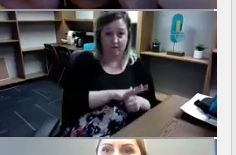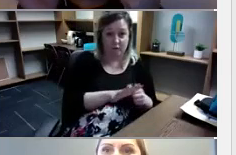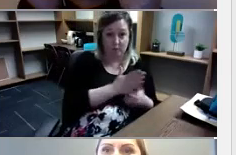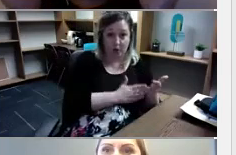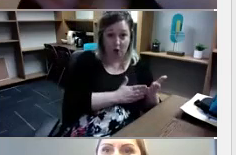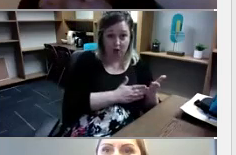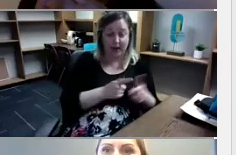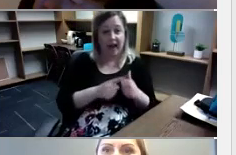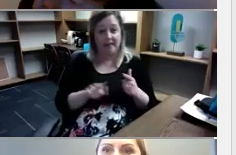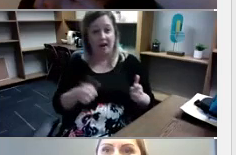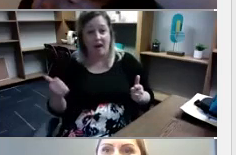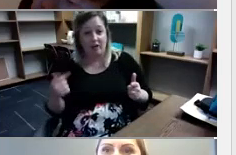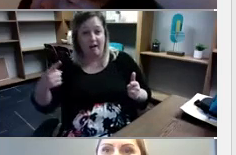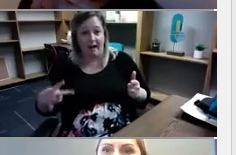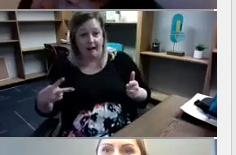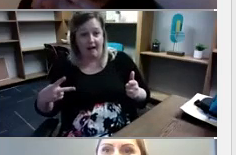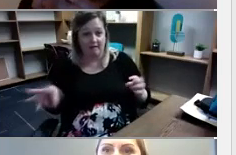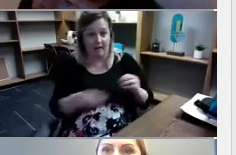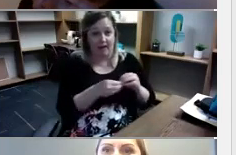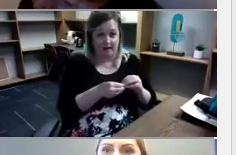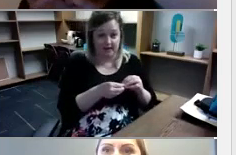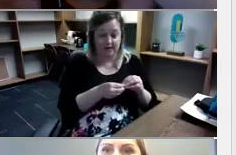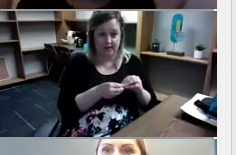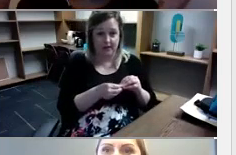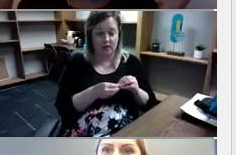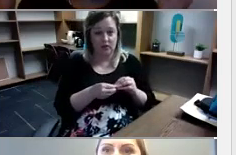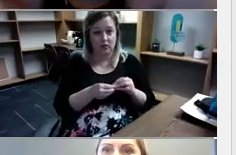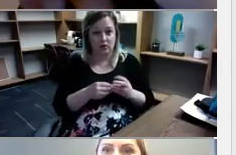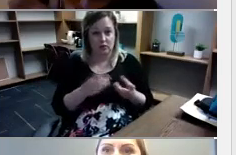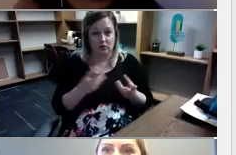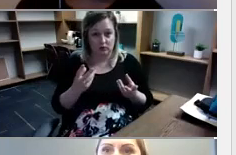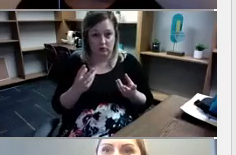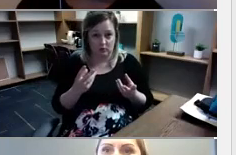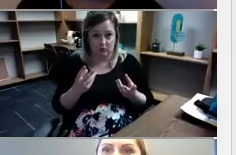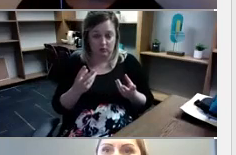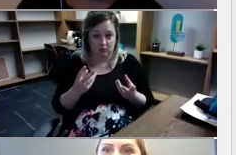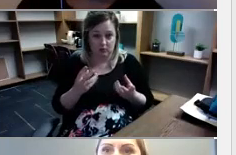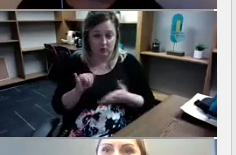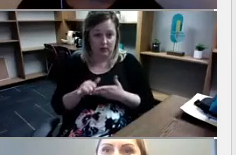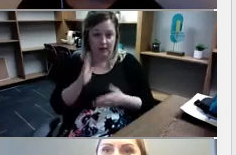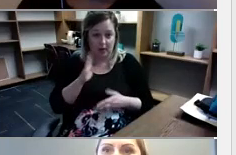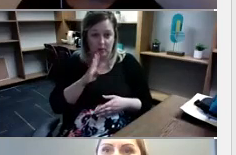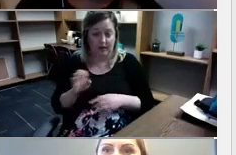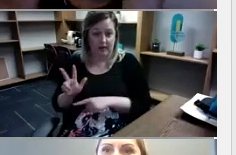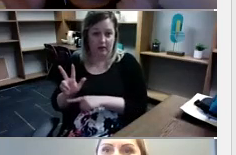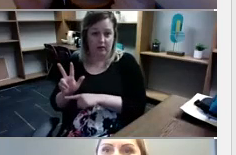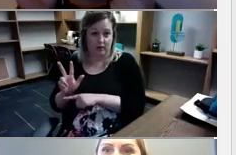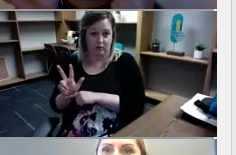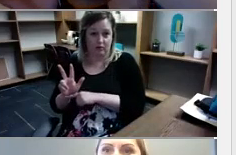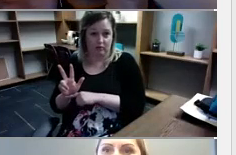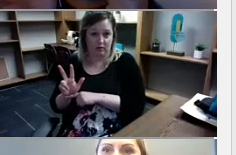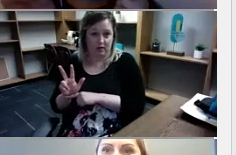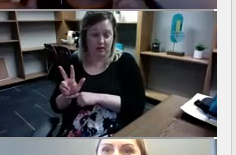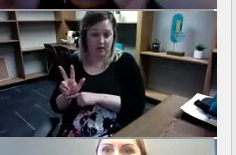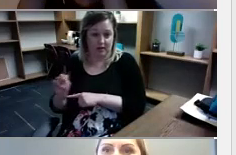part. So the total number of things that we are dividing it into is going to be 3n by 2, right? Because it